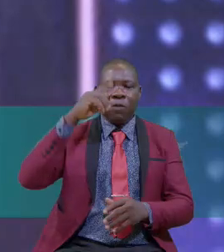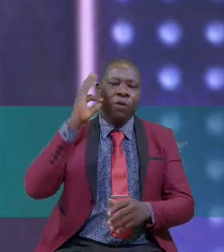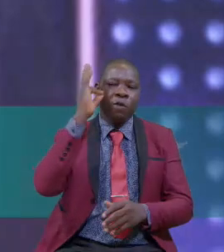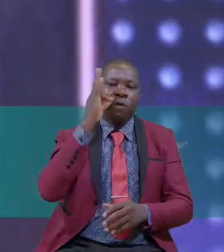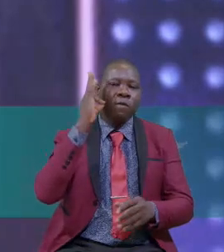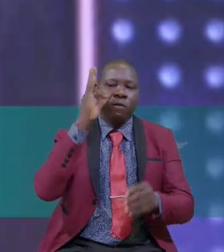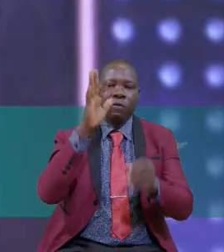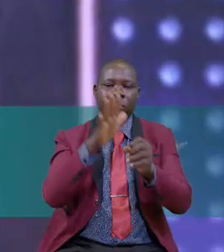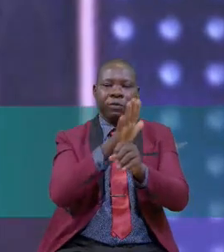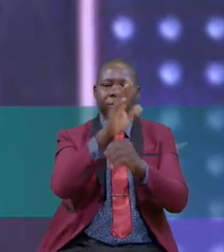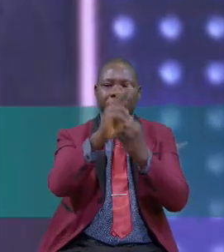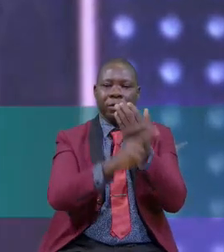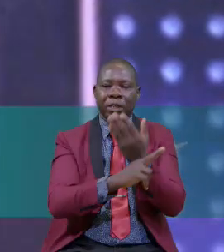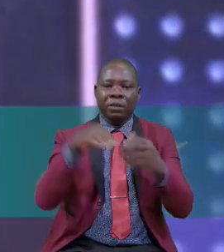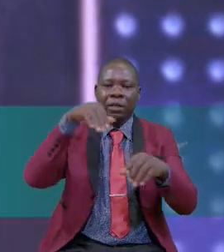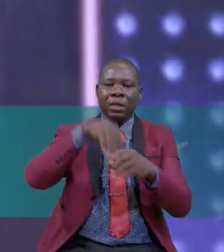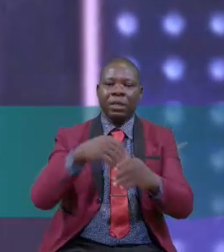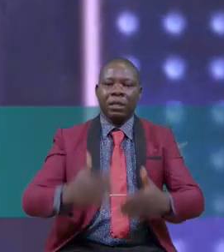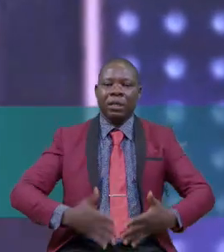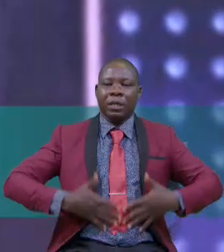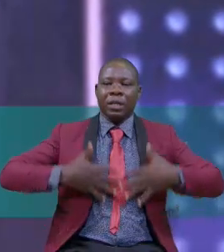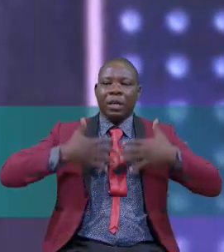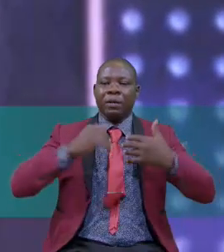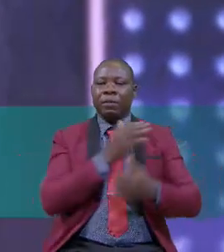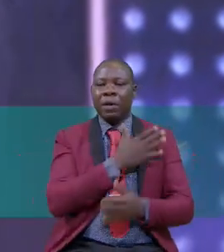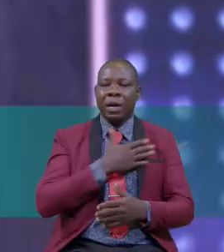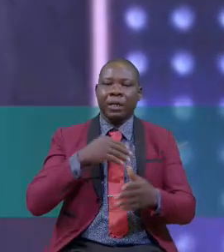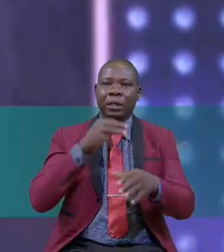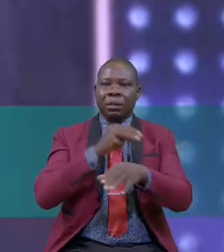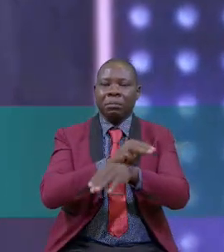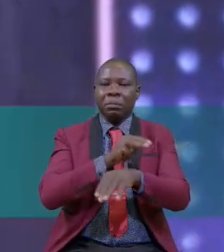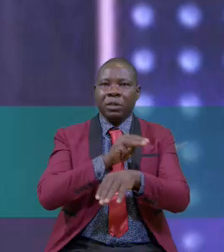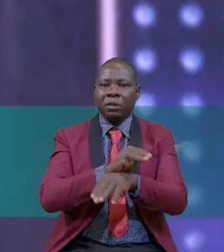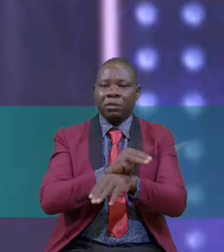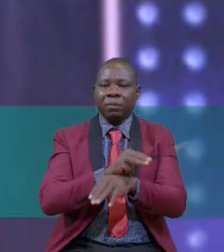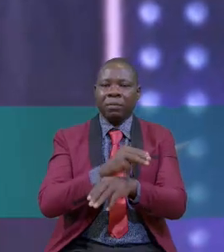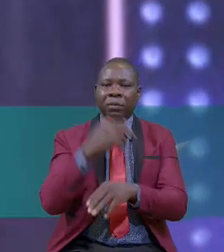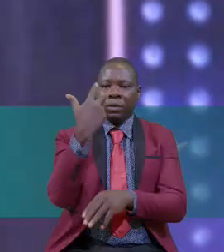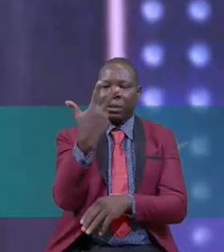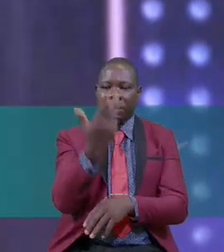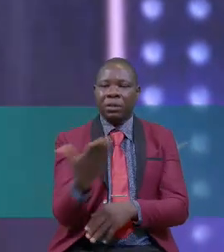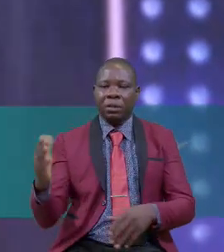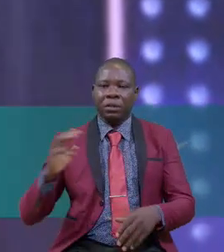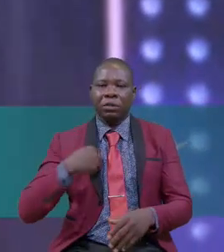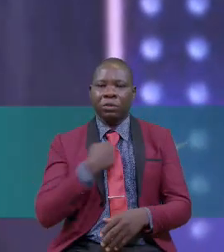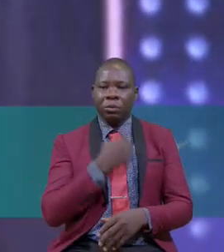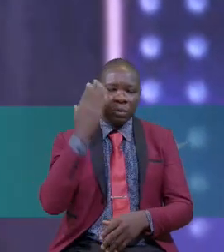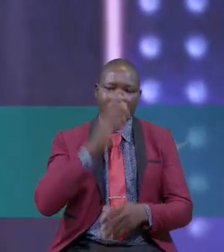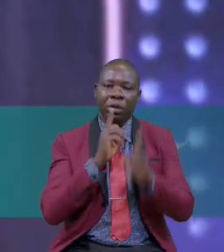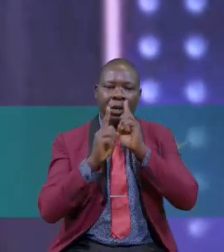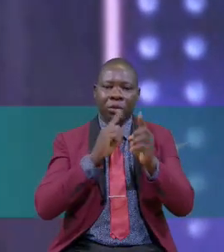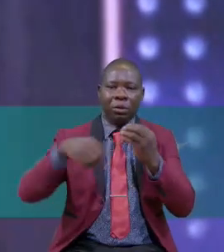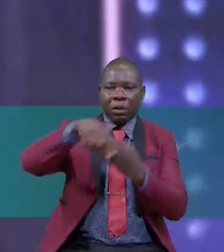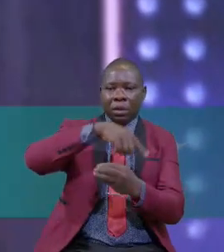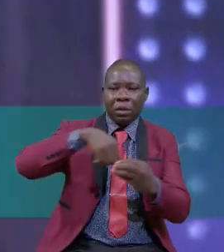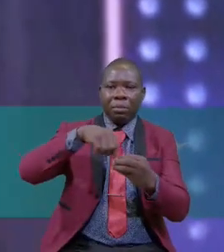for fruitfulness in life and ministry. 3 things we're going to be talking about. That is, I'm dividing